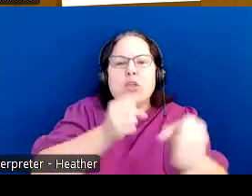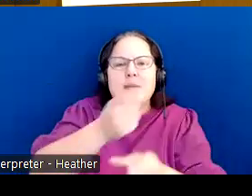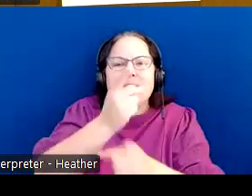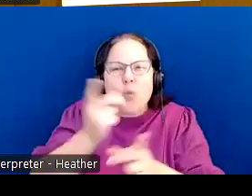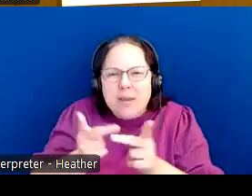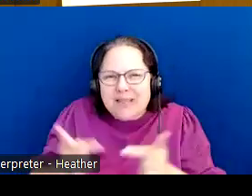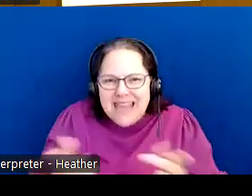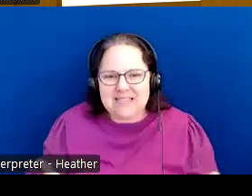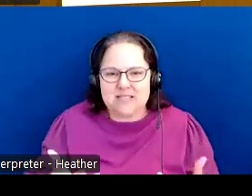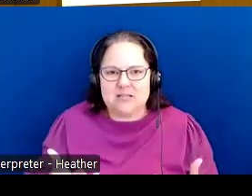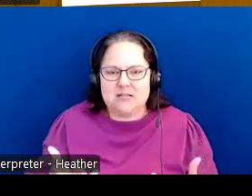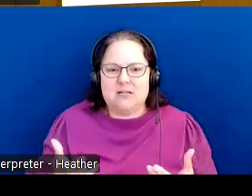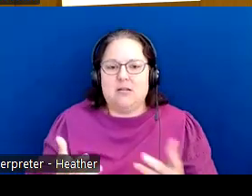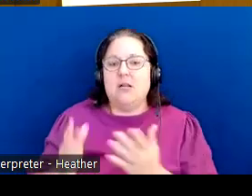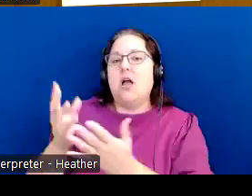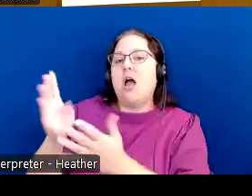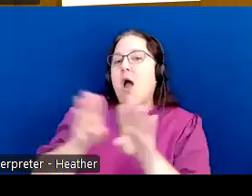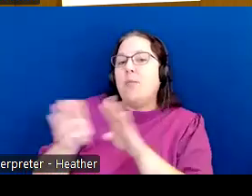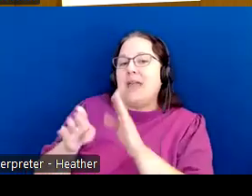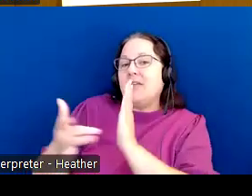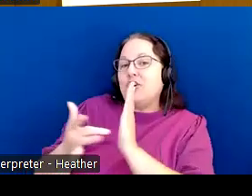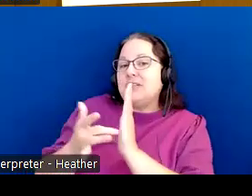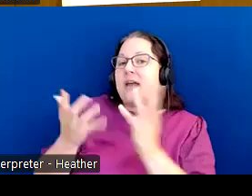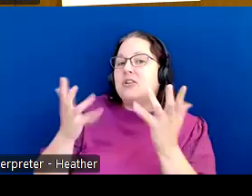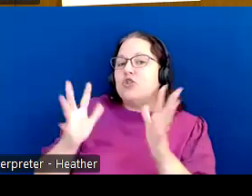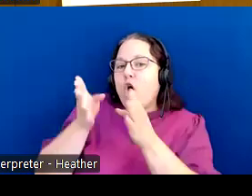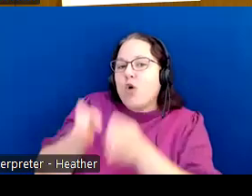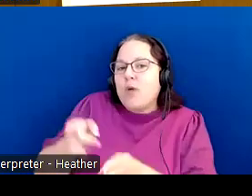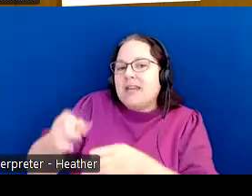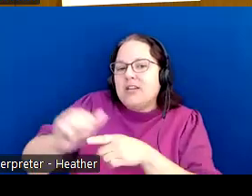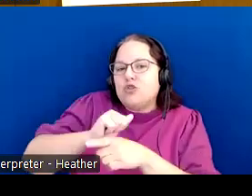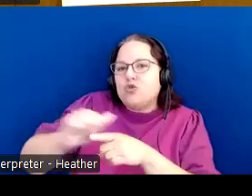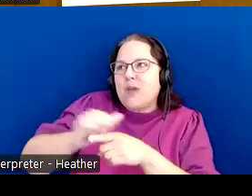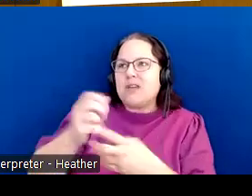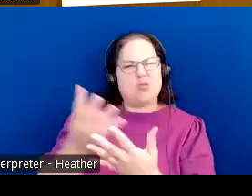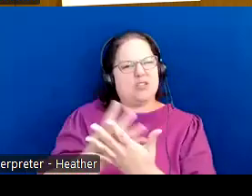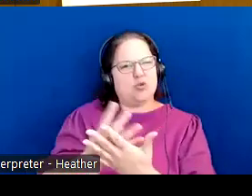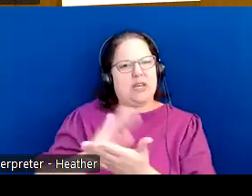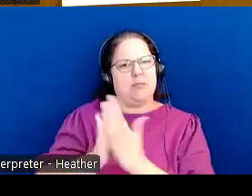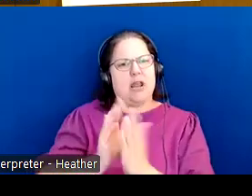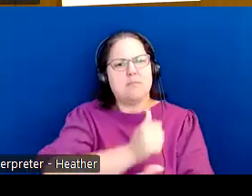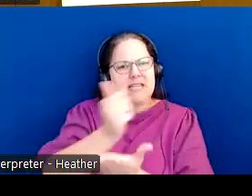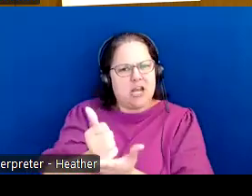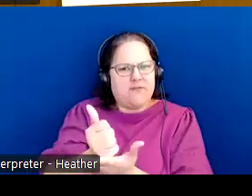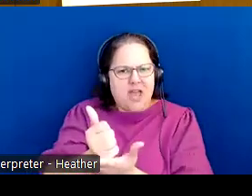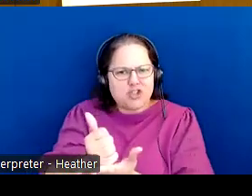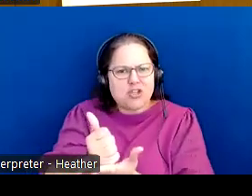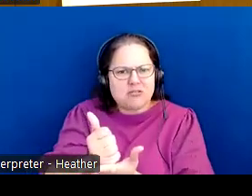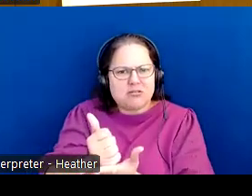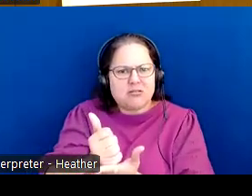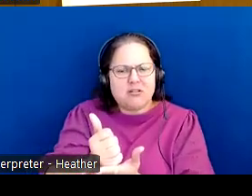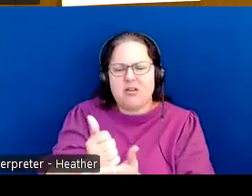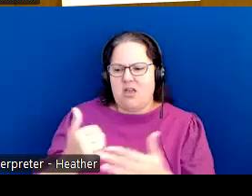a behavioral tech is also trained where the screening becomes an intervention, per se. They have